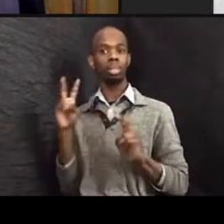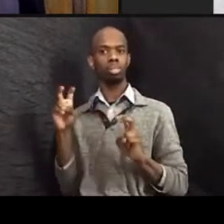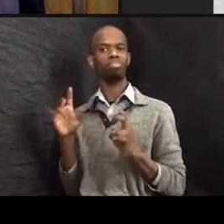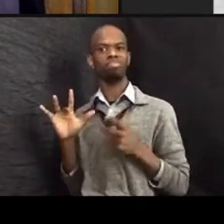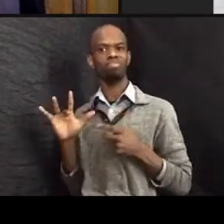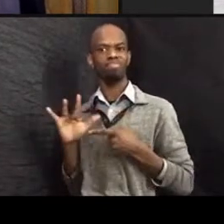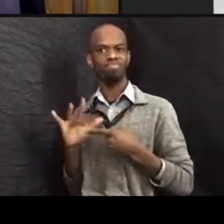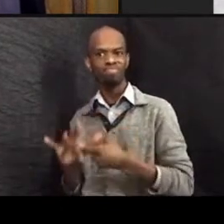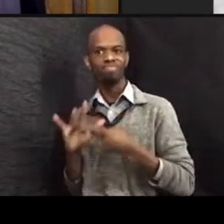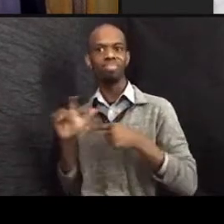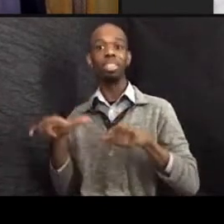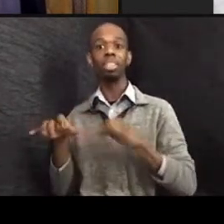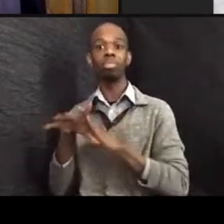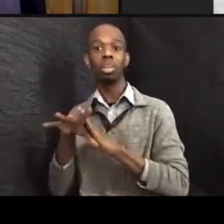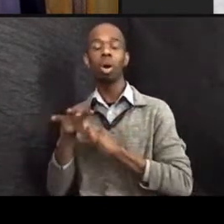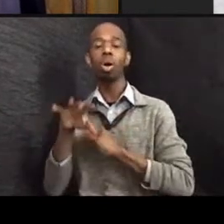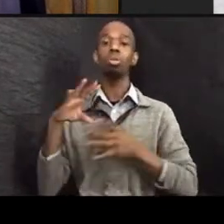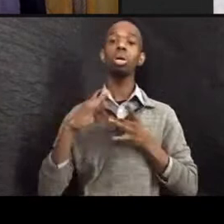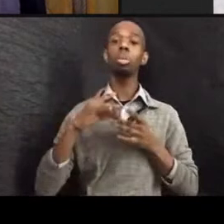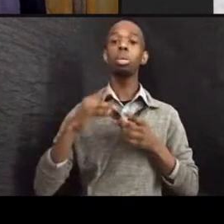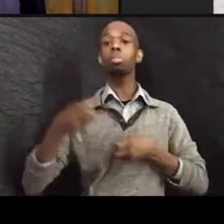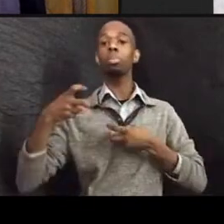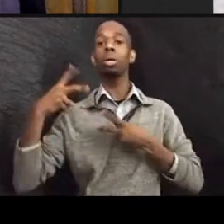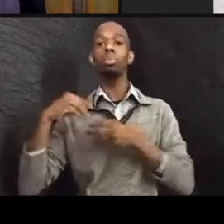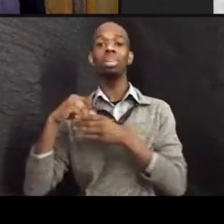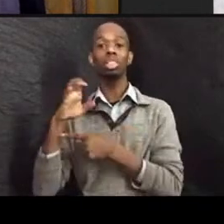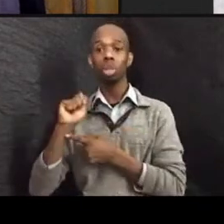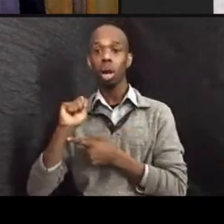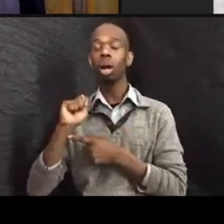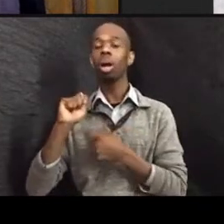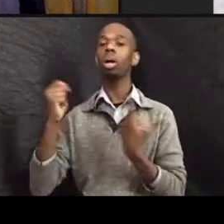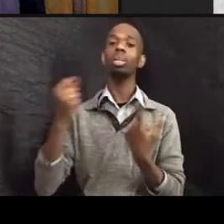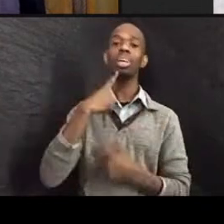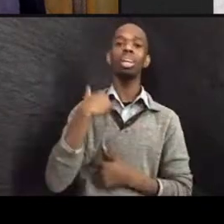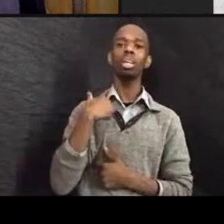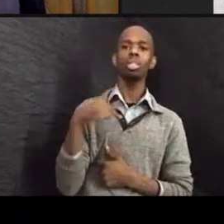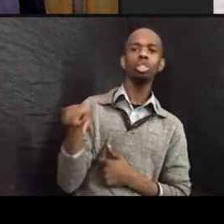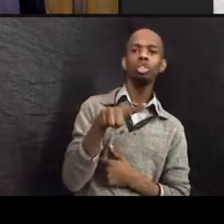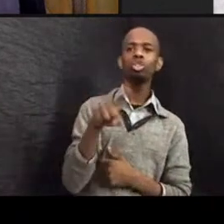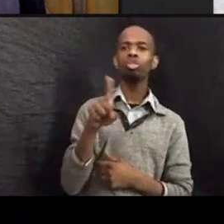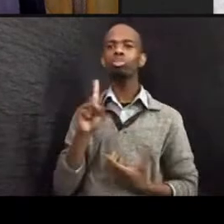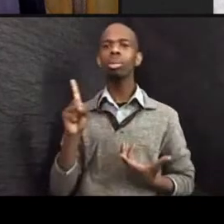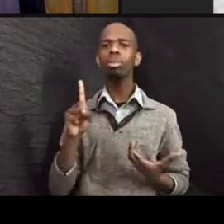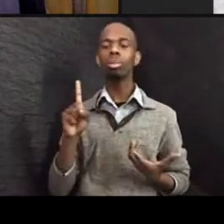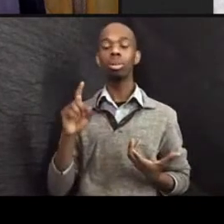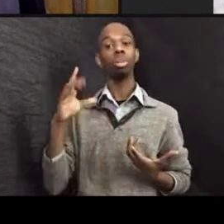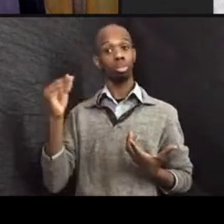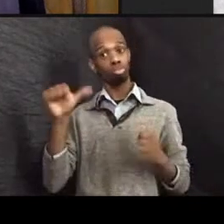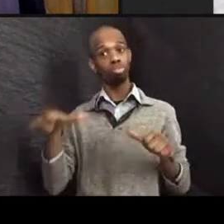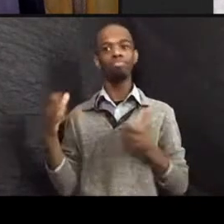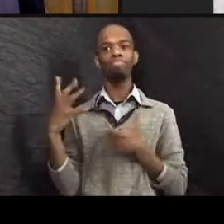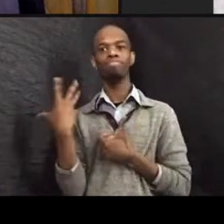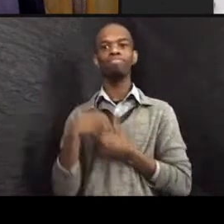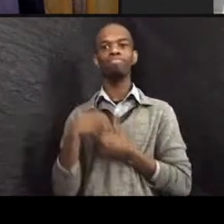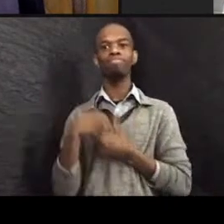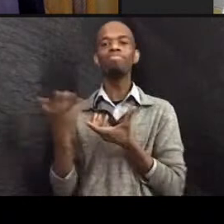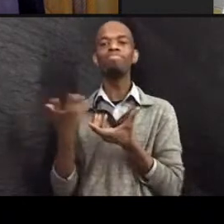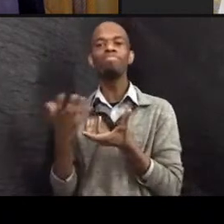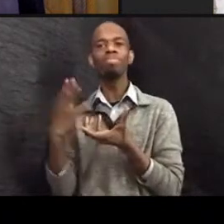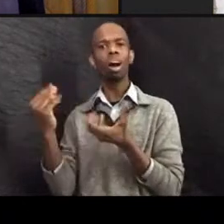where you're watching from. Feel free to just engage, ask questions, please, and share